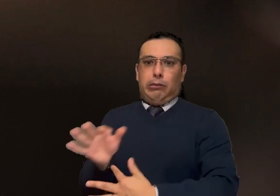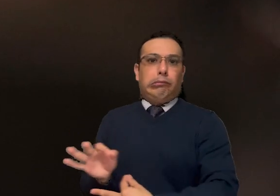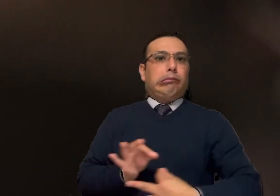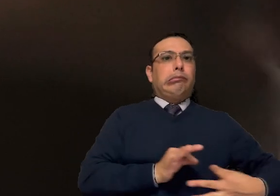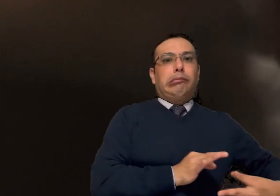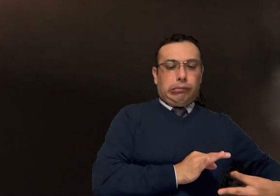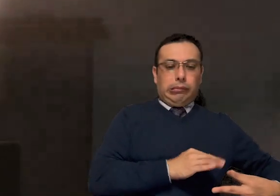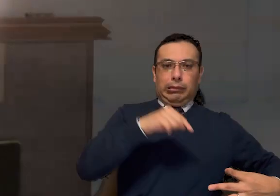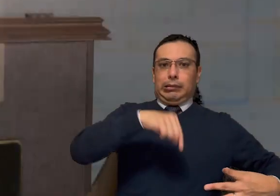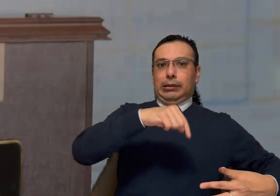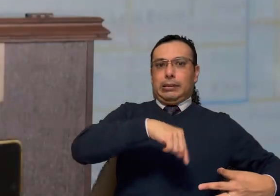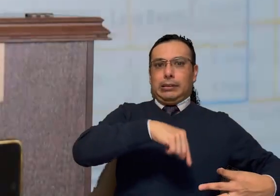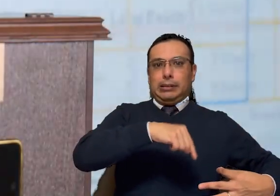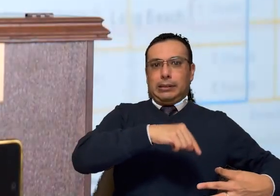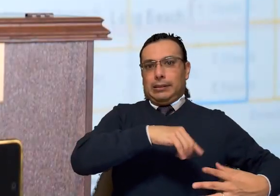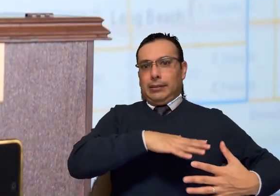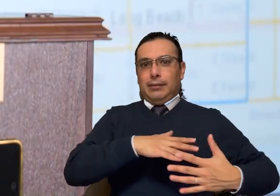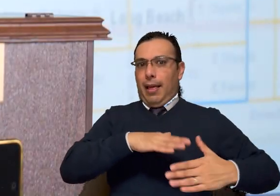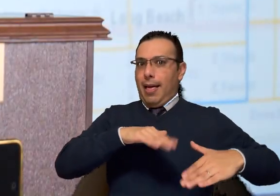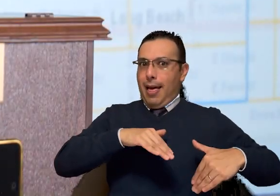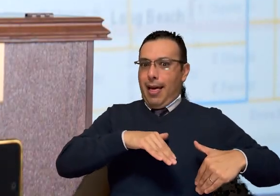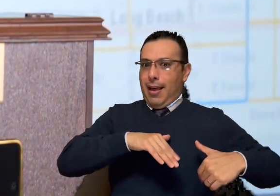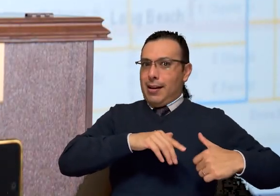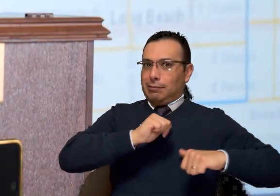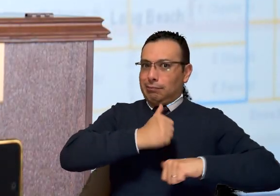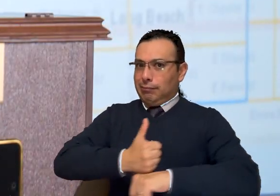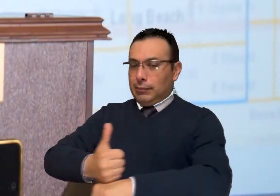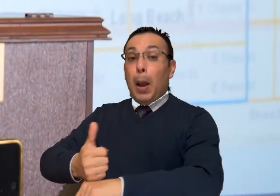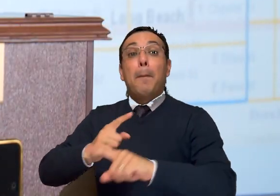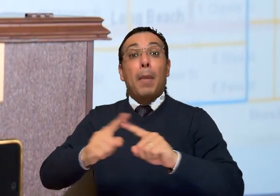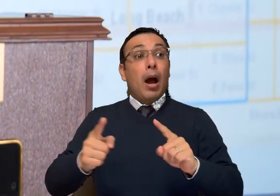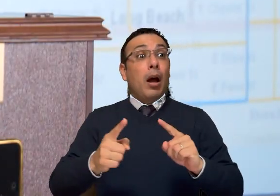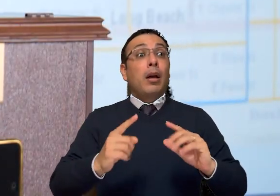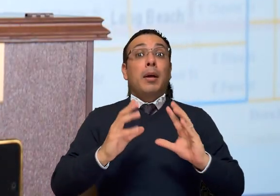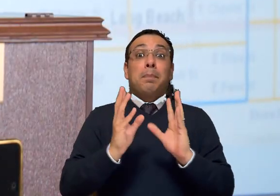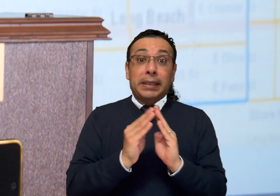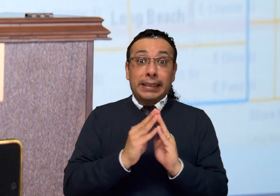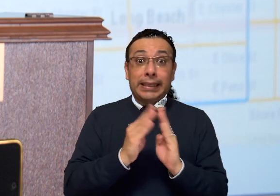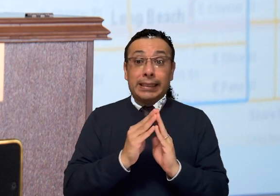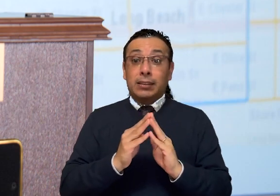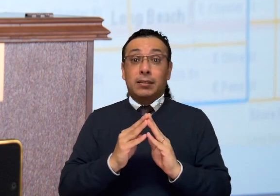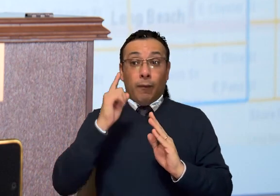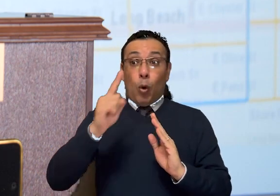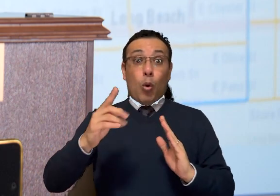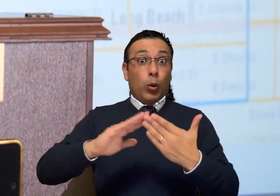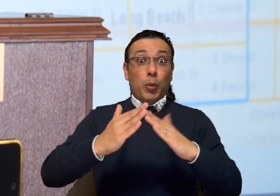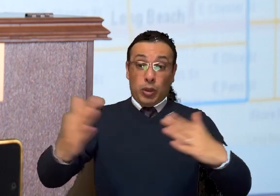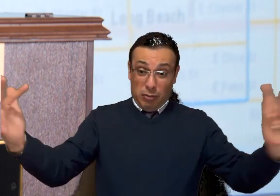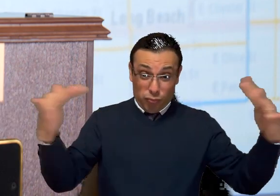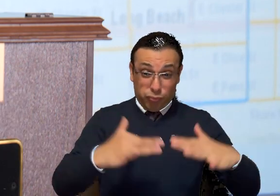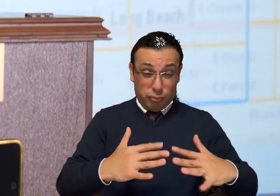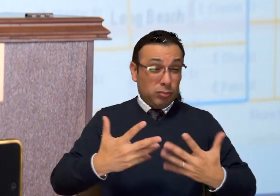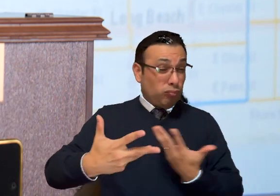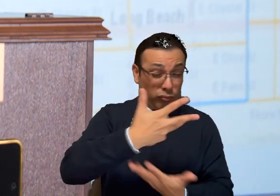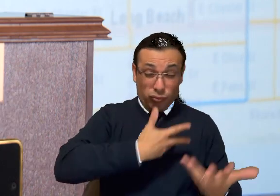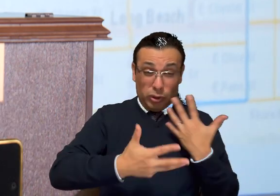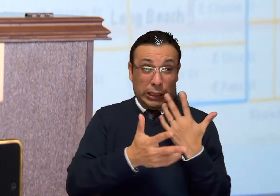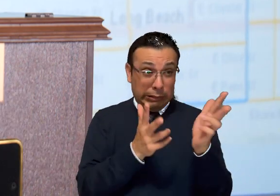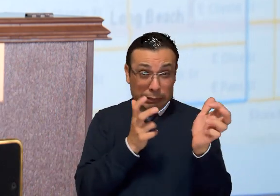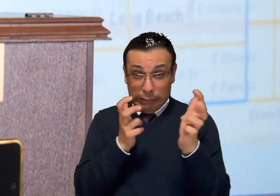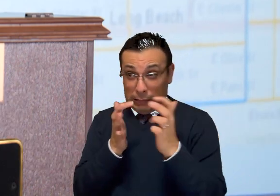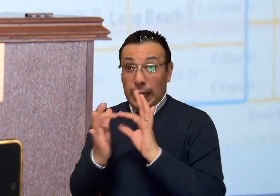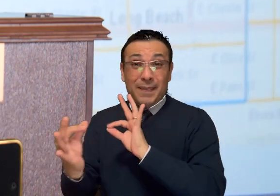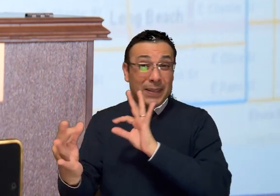involved through community meetings like this, smaller focused community meetings based on feedback we hear at this evening's